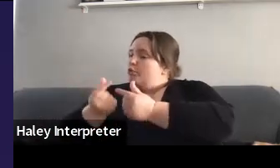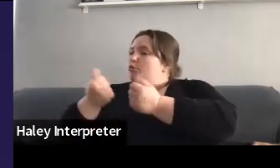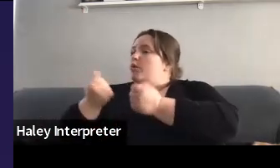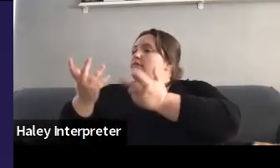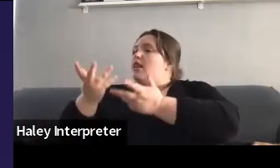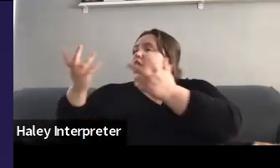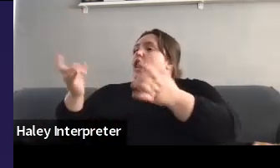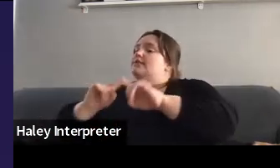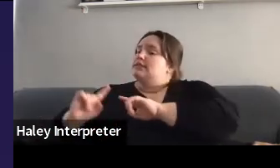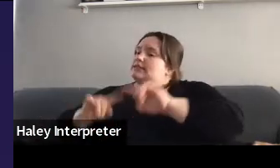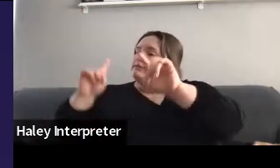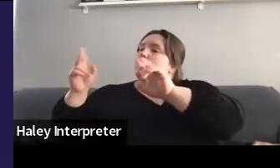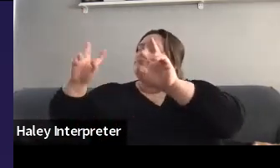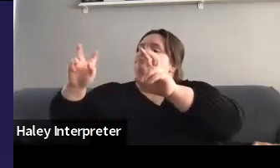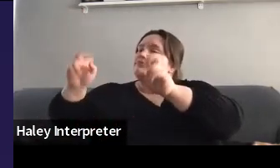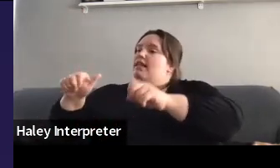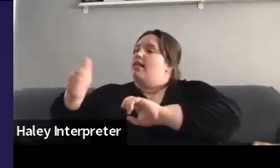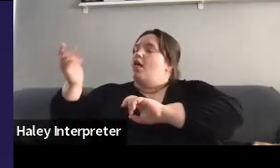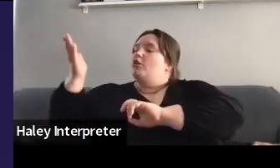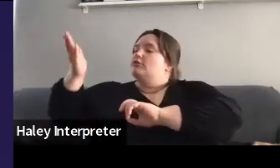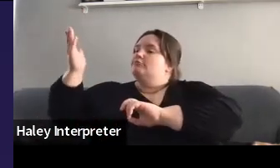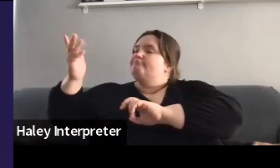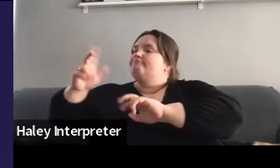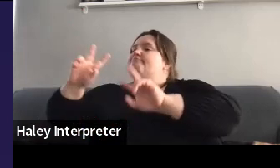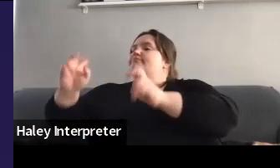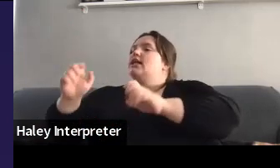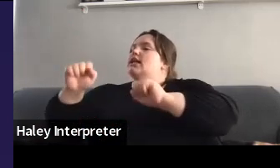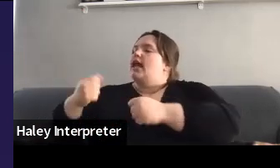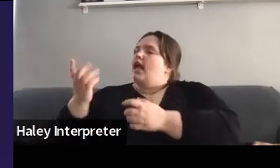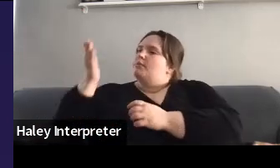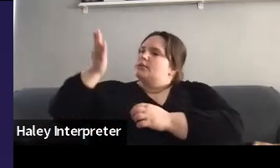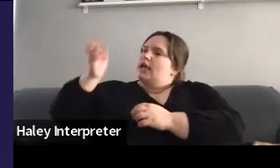different topics and other presentation categories that we can present on, or we can